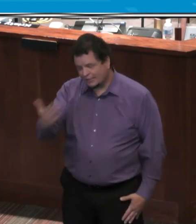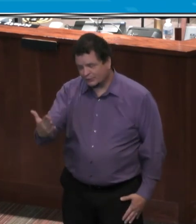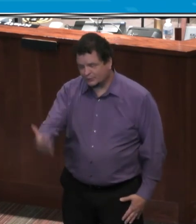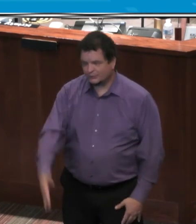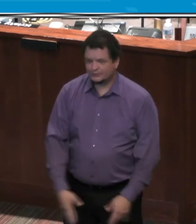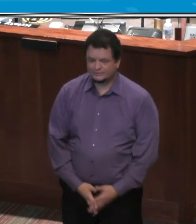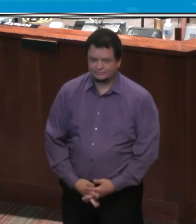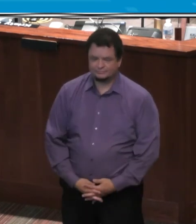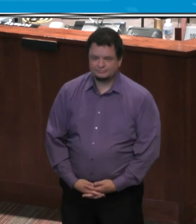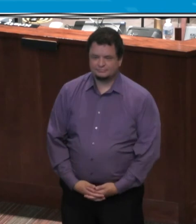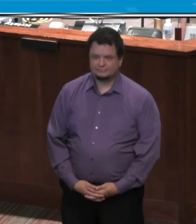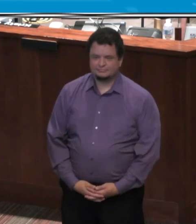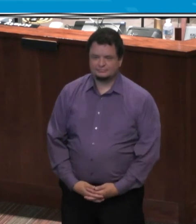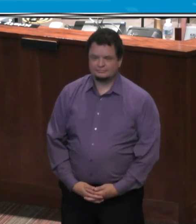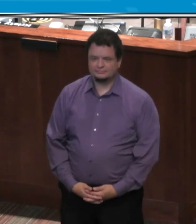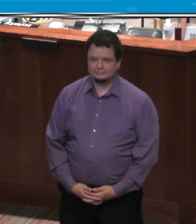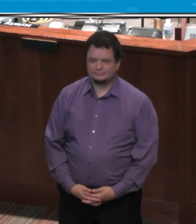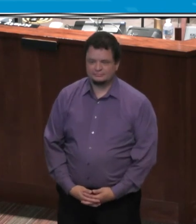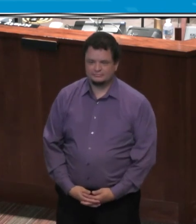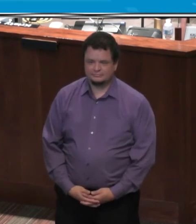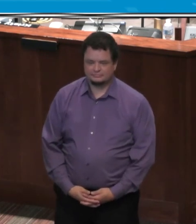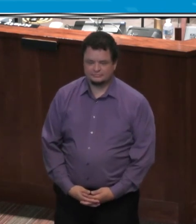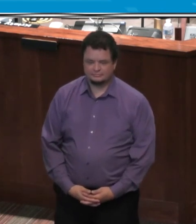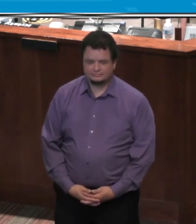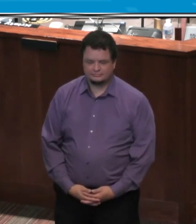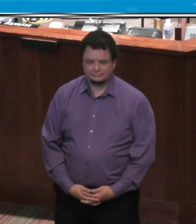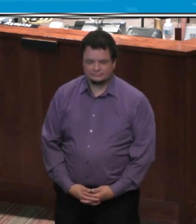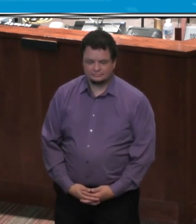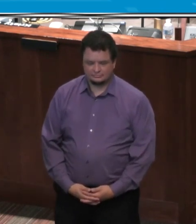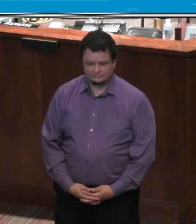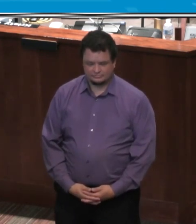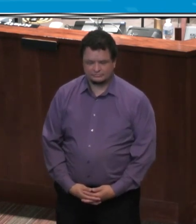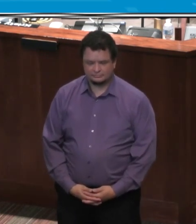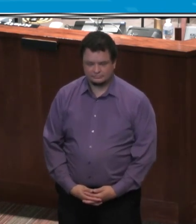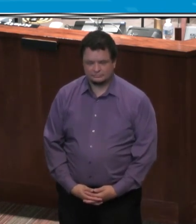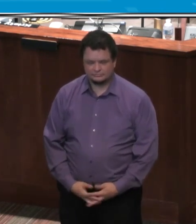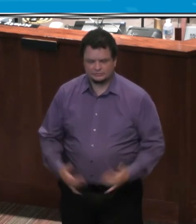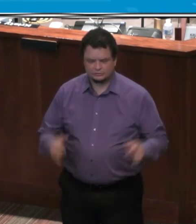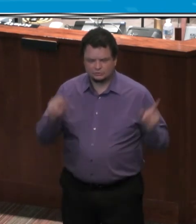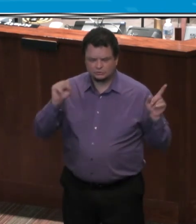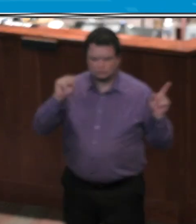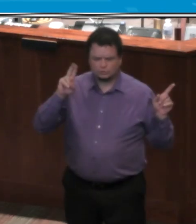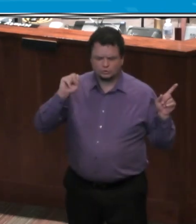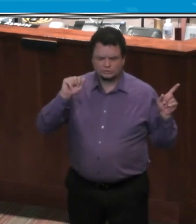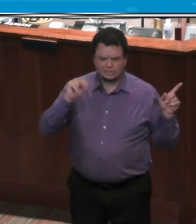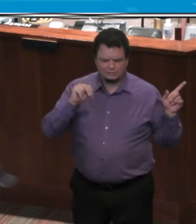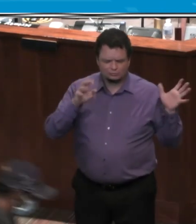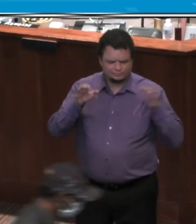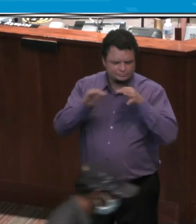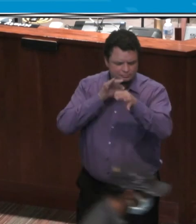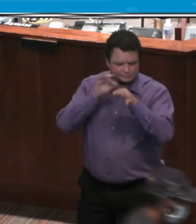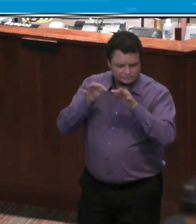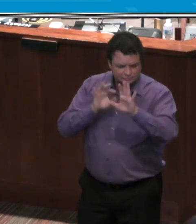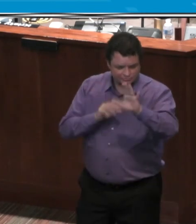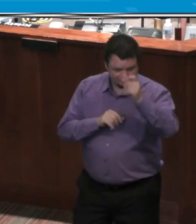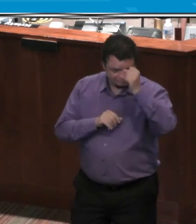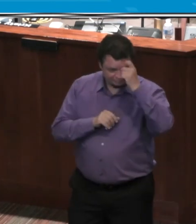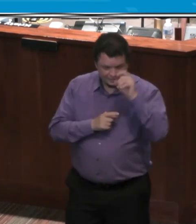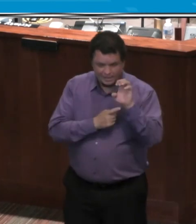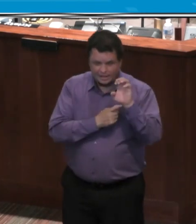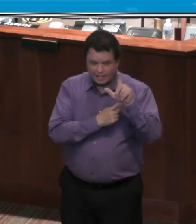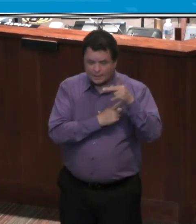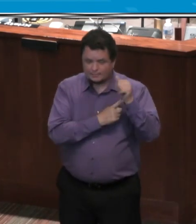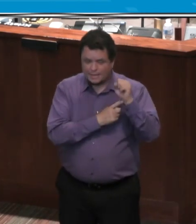I just wanted to wrap up a few comments that, El Paso County is not where we want to be. However, we are making a